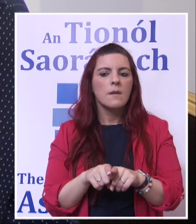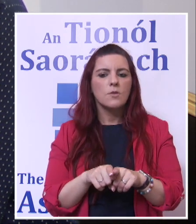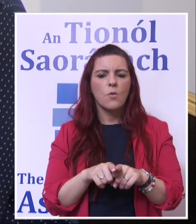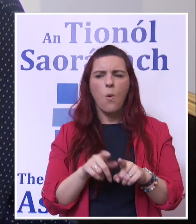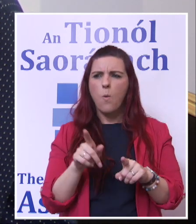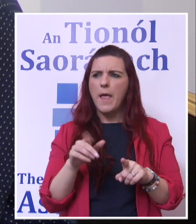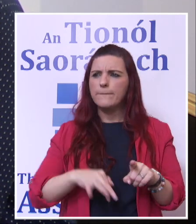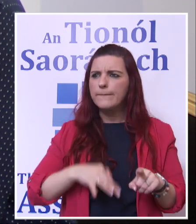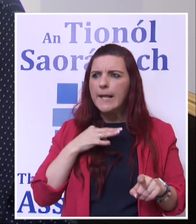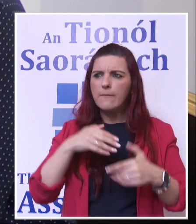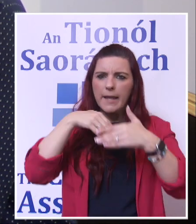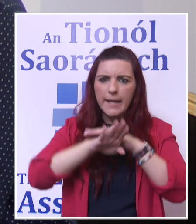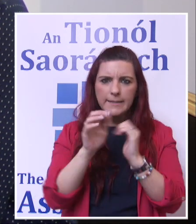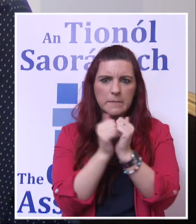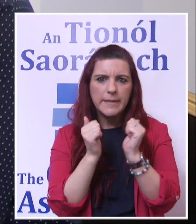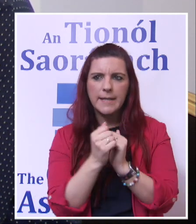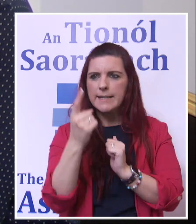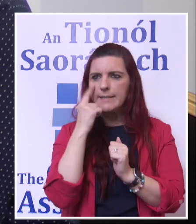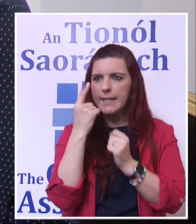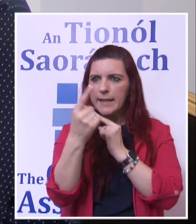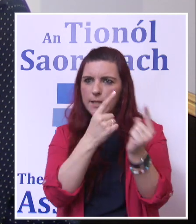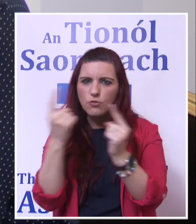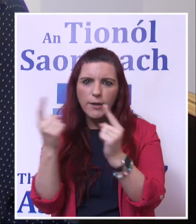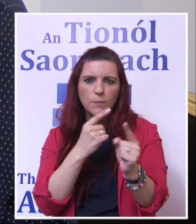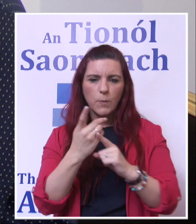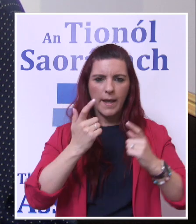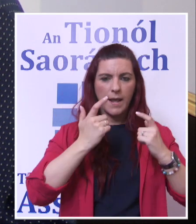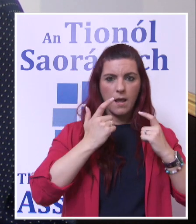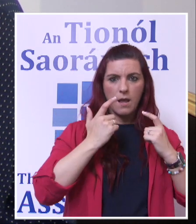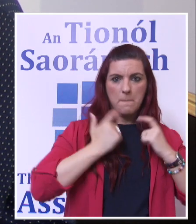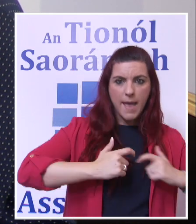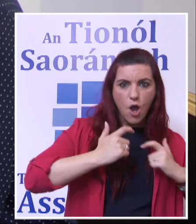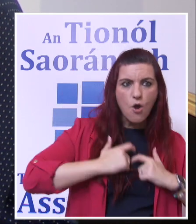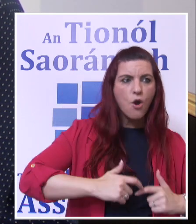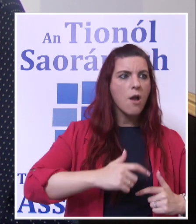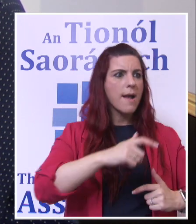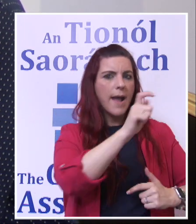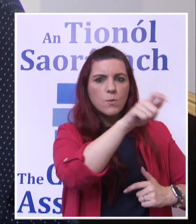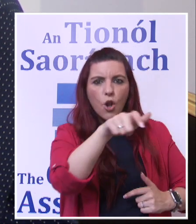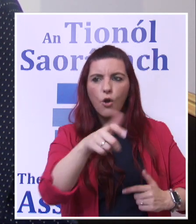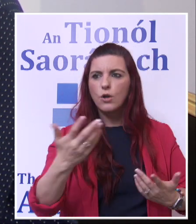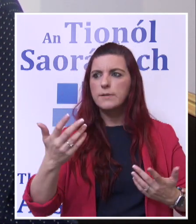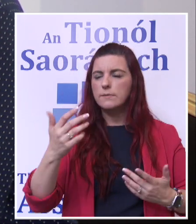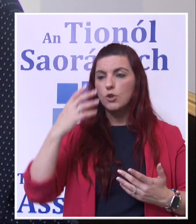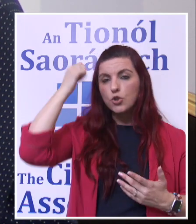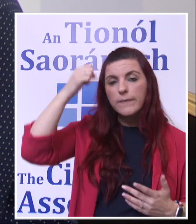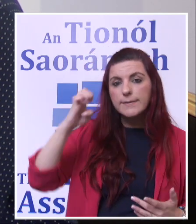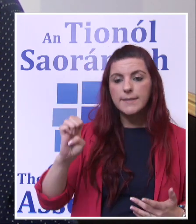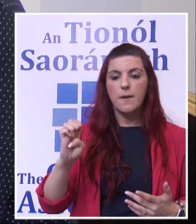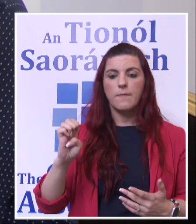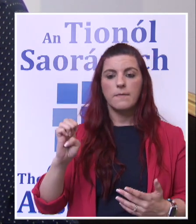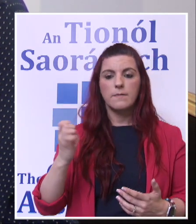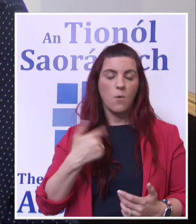seeing the interactions between the mayor chairing the meeting, the councillors and the chief executive. For my sins, I spent a full